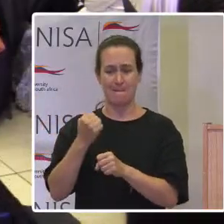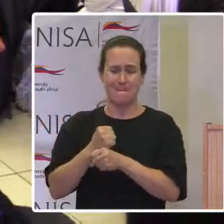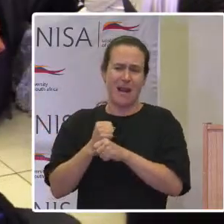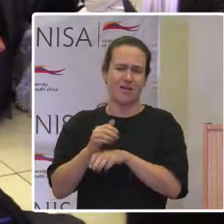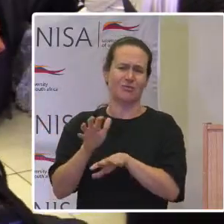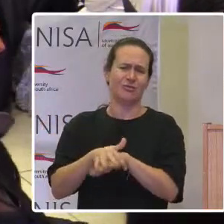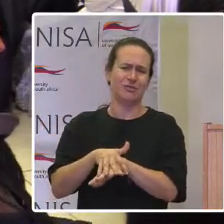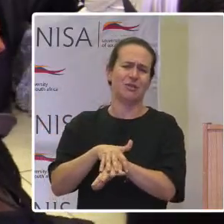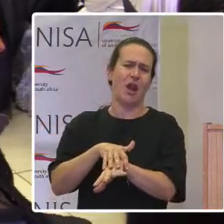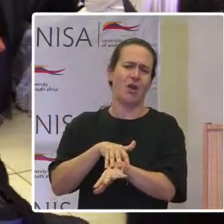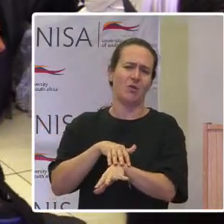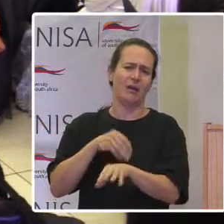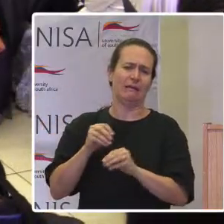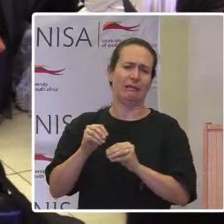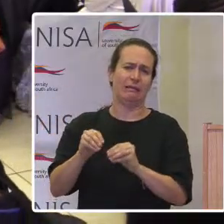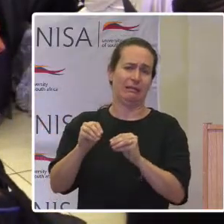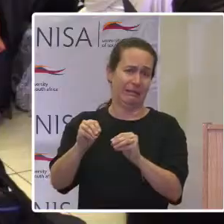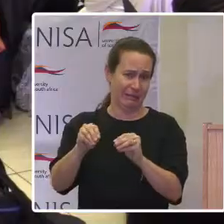with these developments?